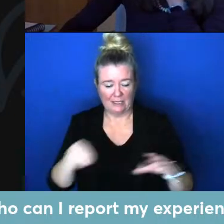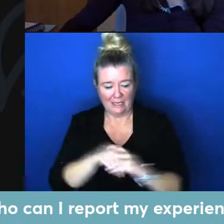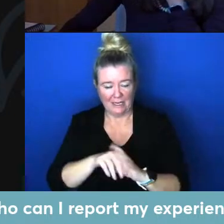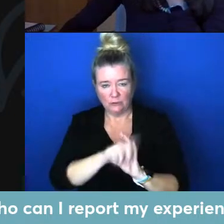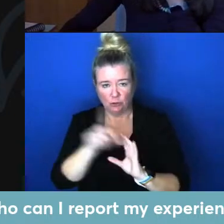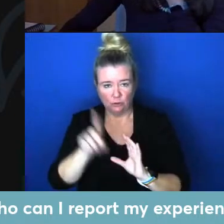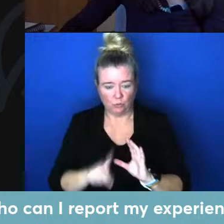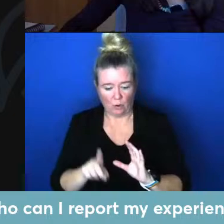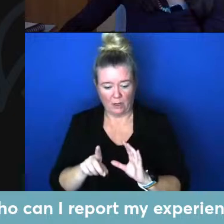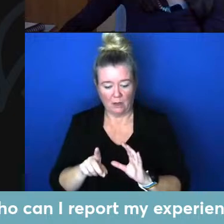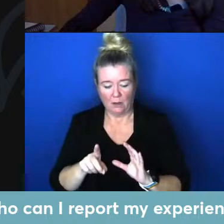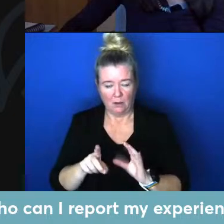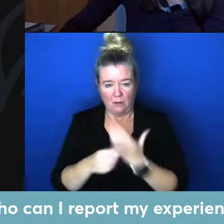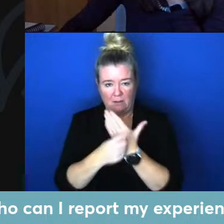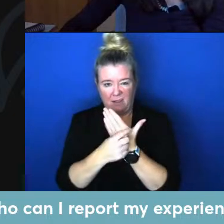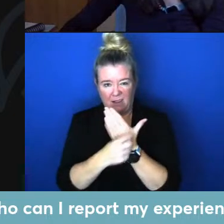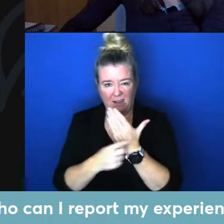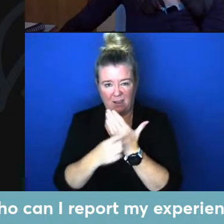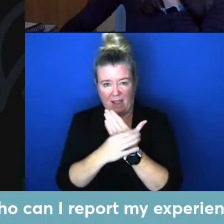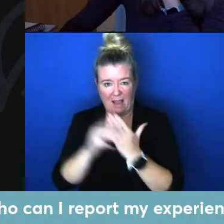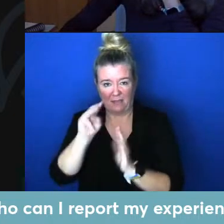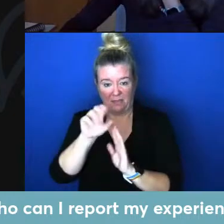Detroit, Metro Detroit, and the state.